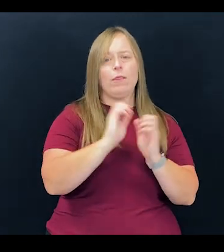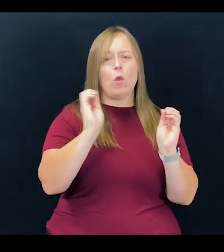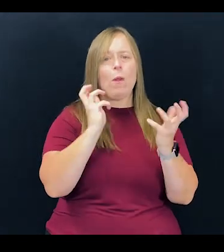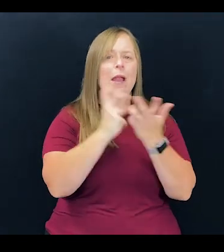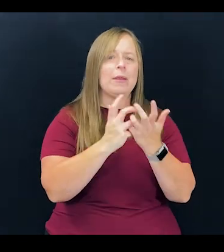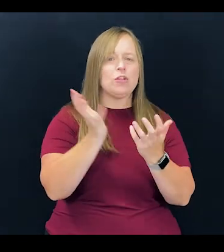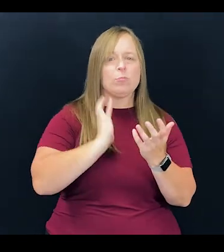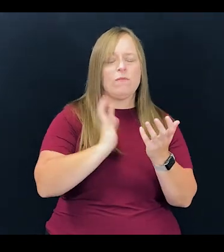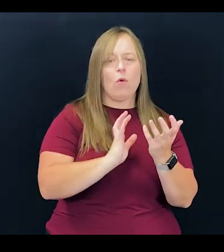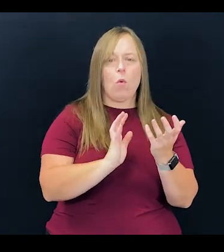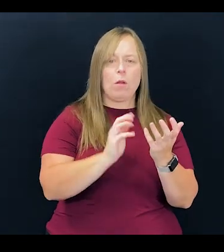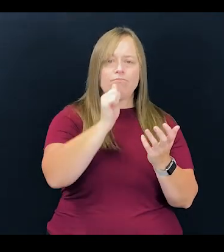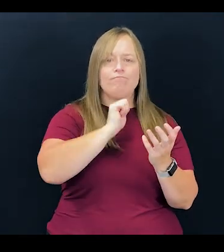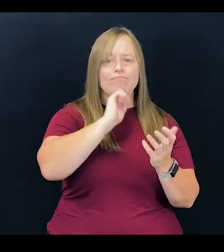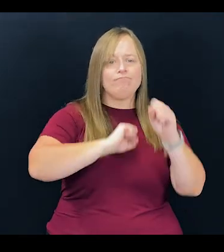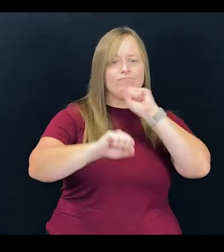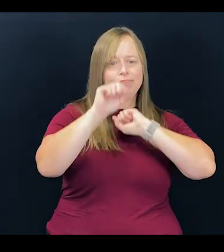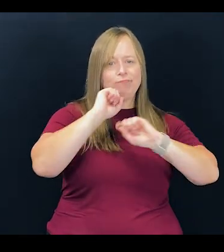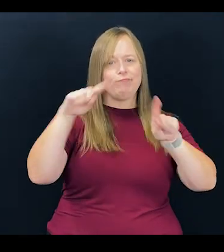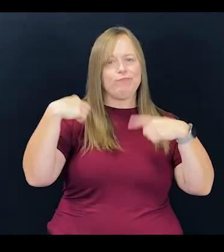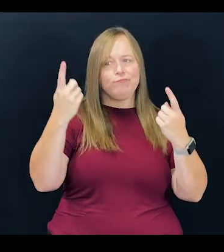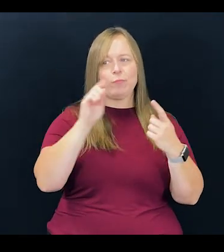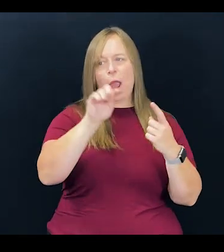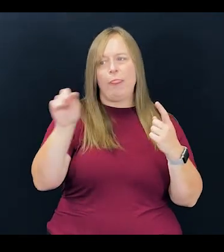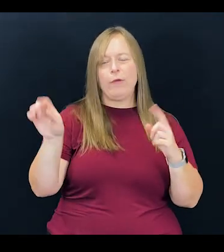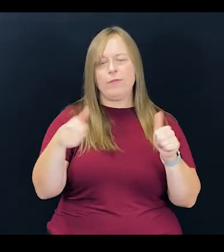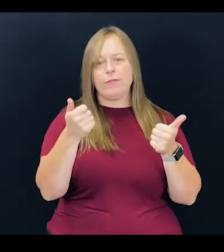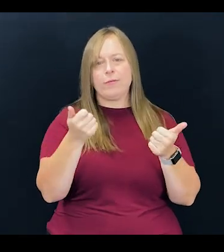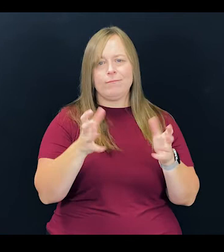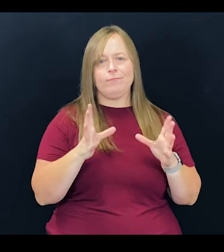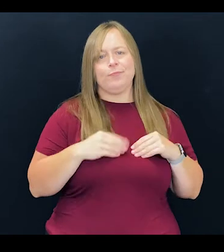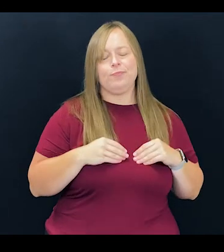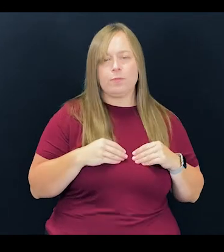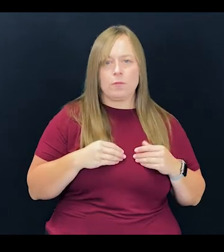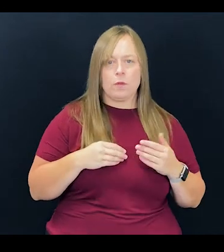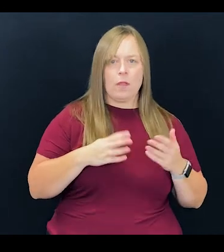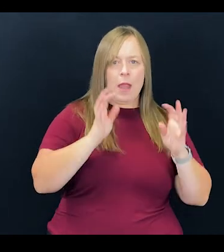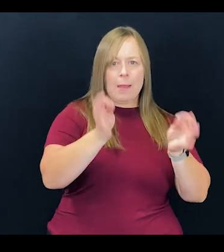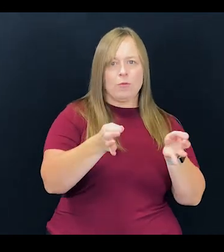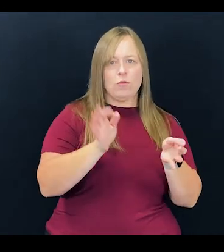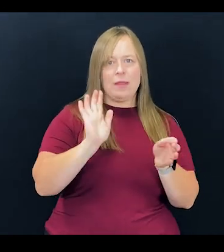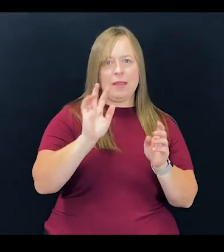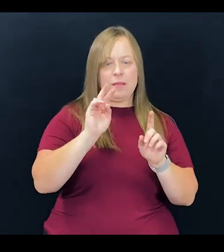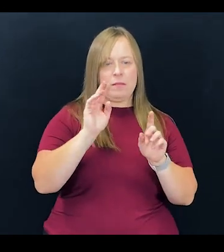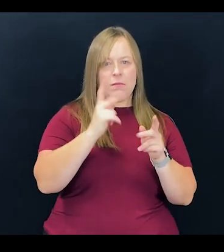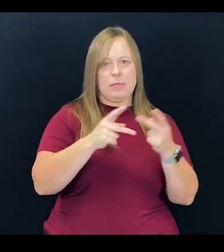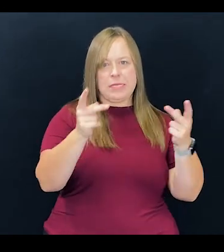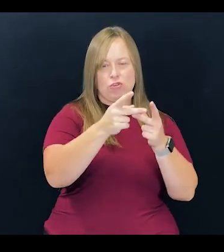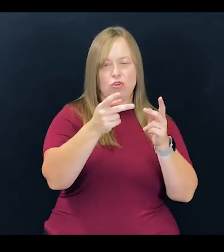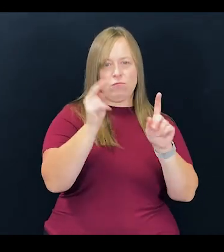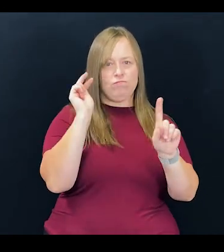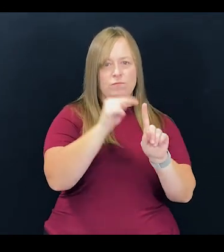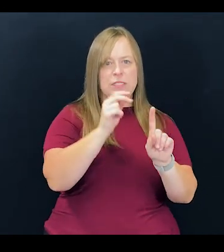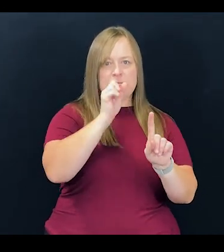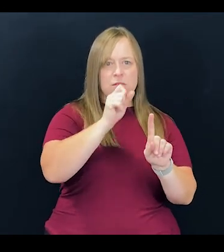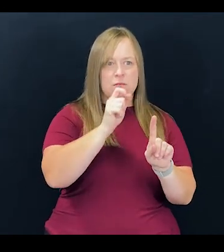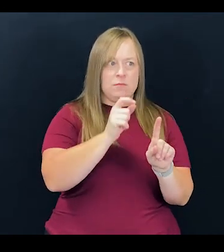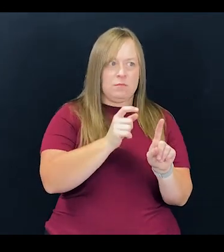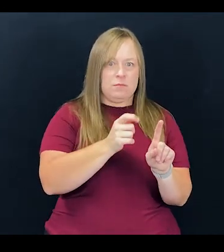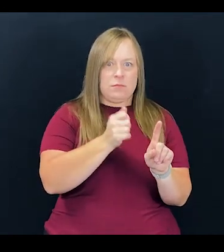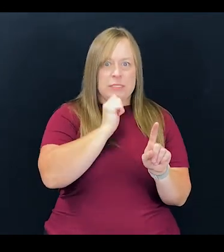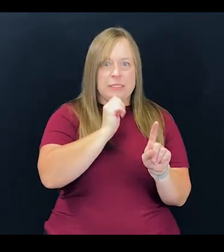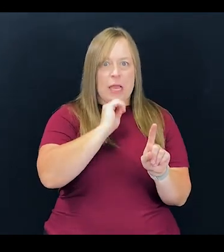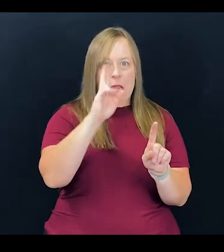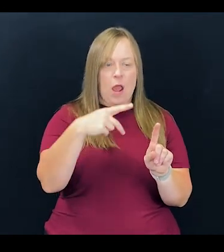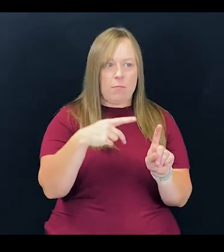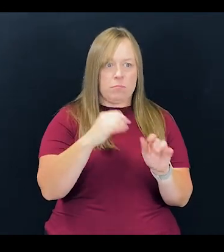he's dealt with and that others have dealt with as well. And absolutely, his position is